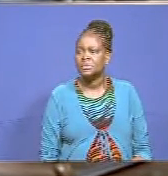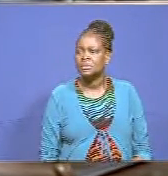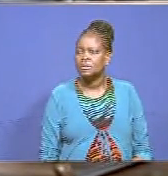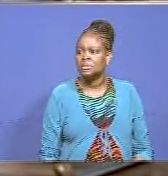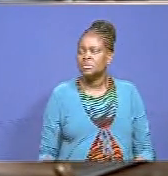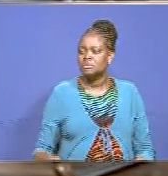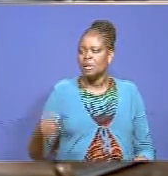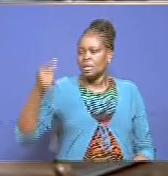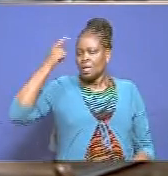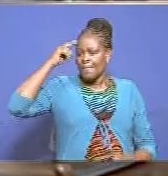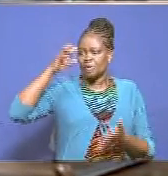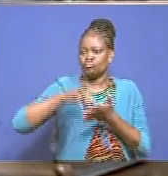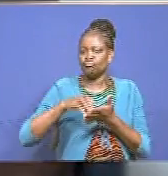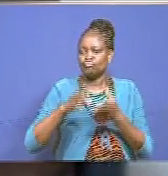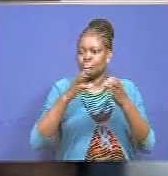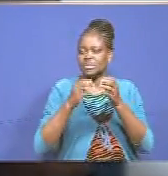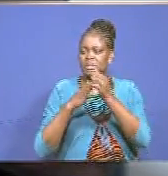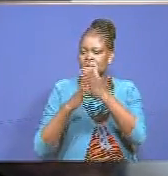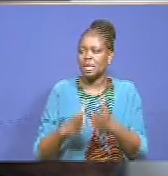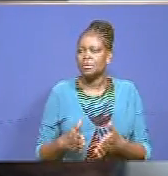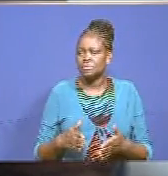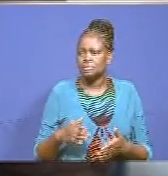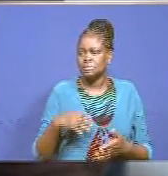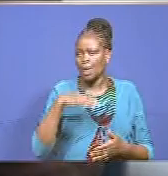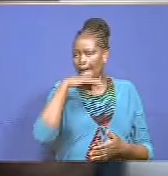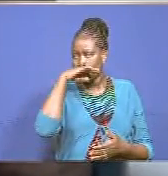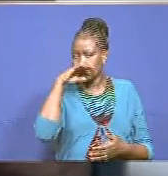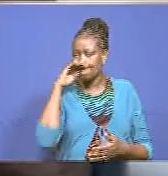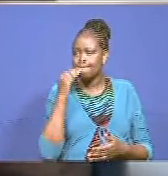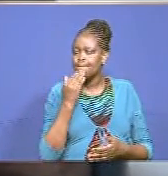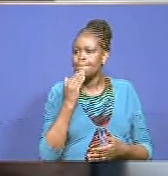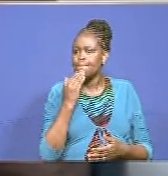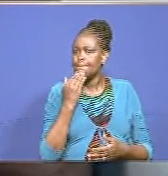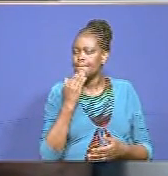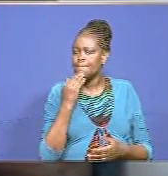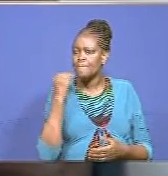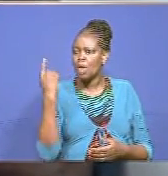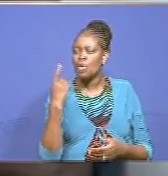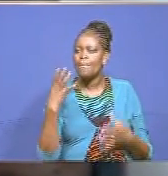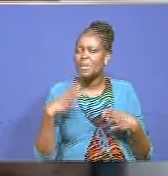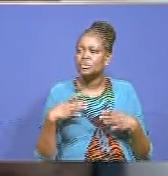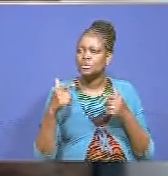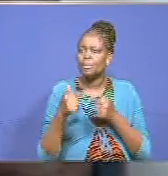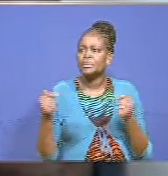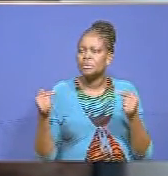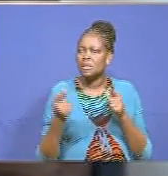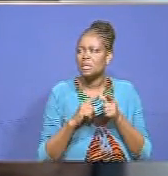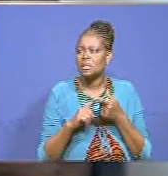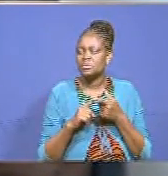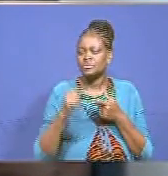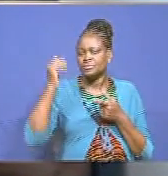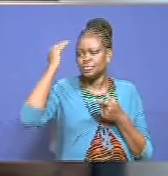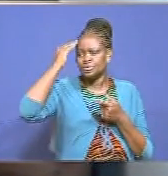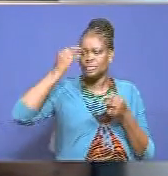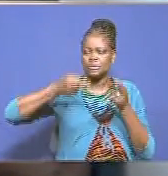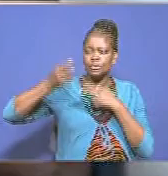scenario, my party leader, Honorable Musalia Mudavadi, is the only last man standing in the opposition. And as you've known the history